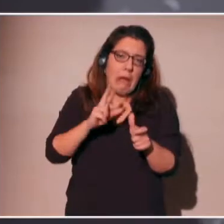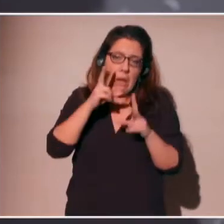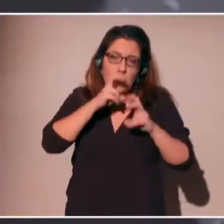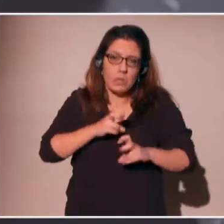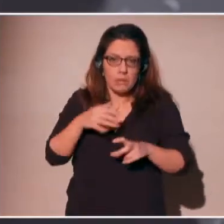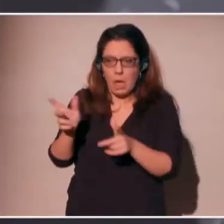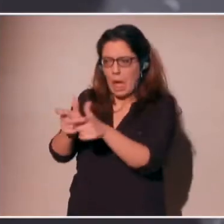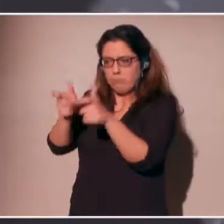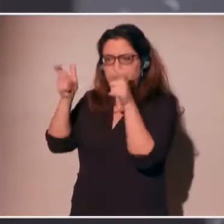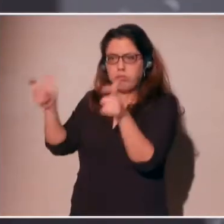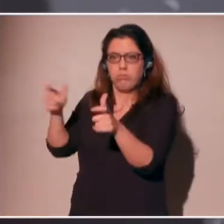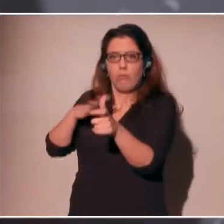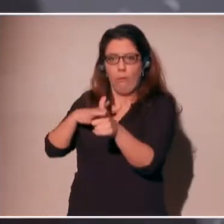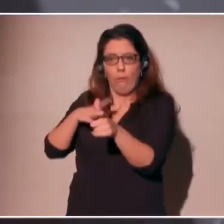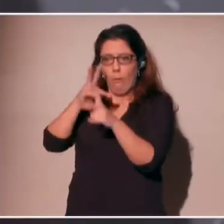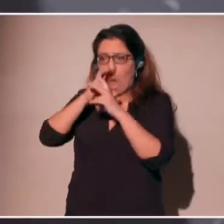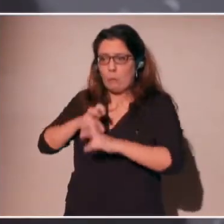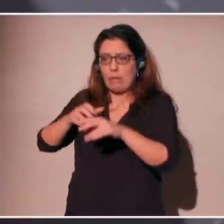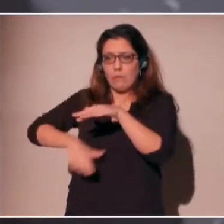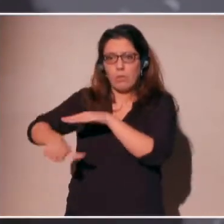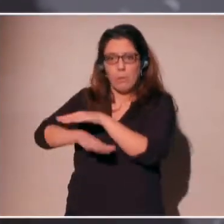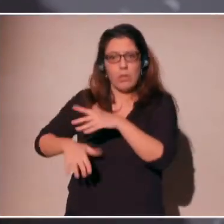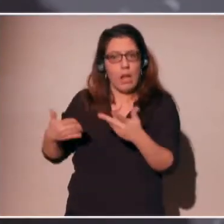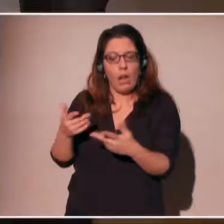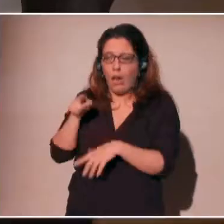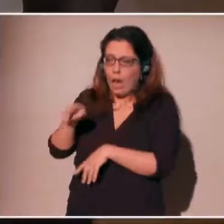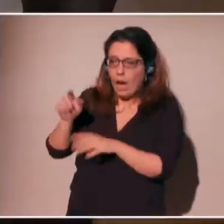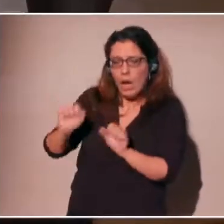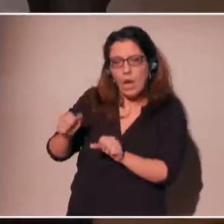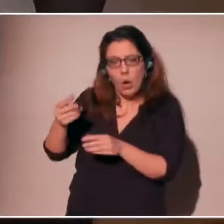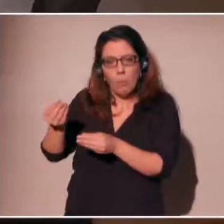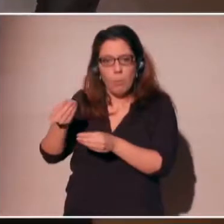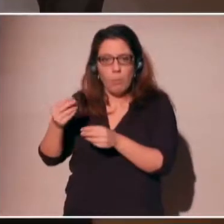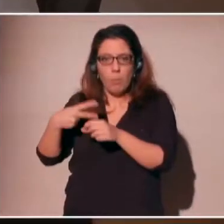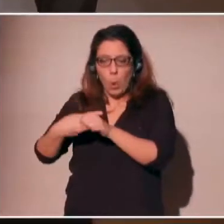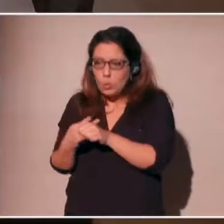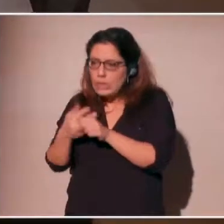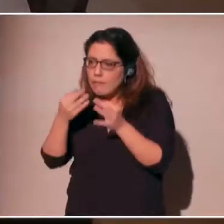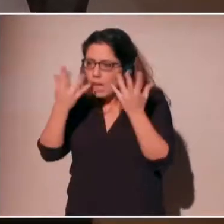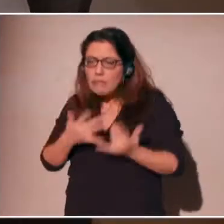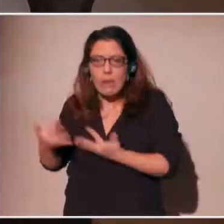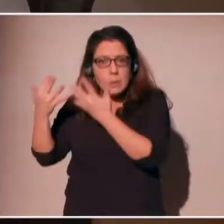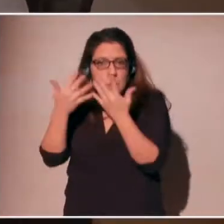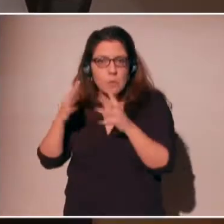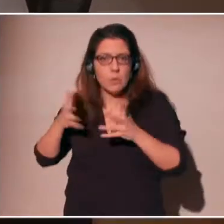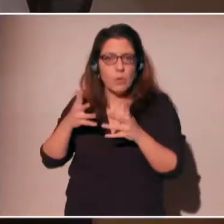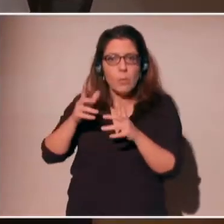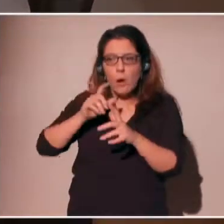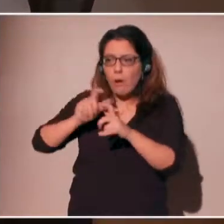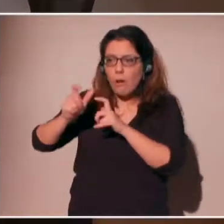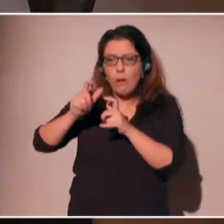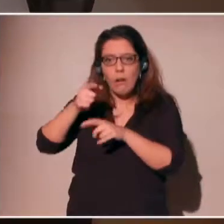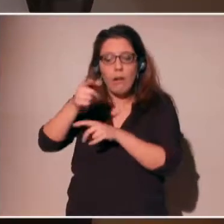example, you don't do a lot of research, but in major companies, there's lots of fundamental research, and there you have resources that are significant